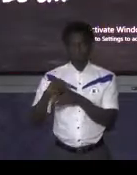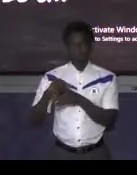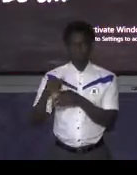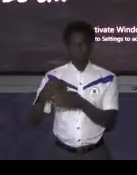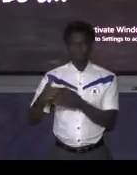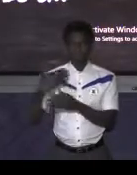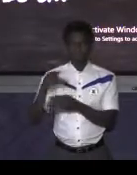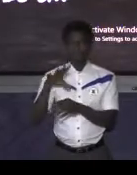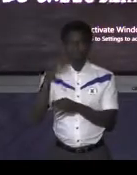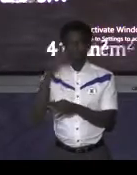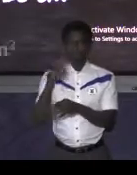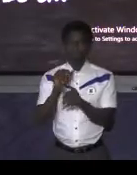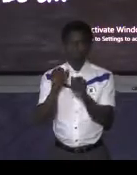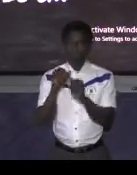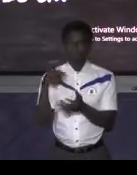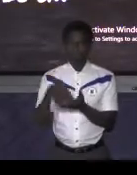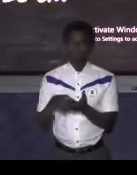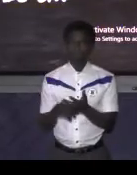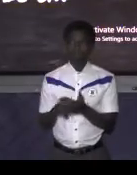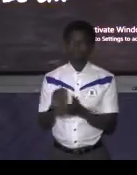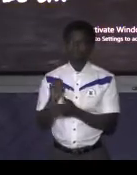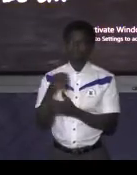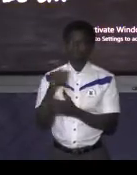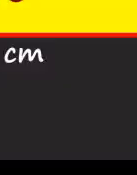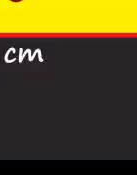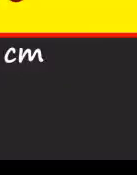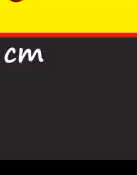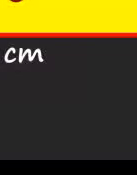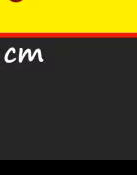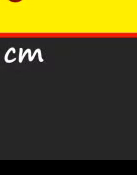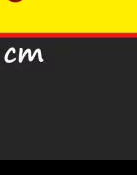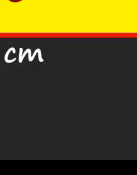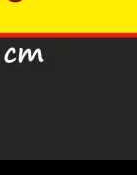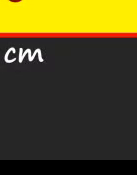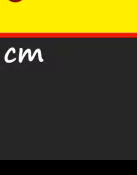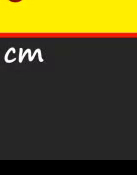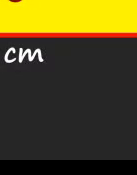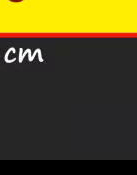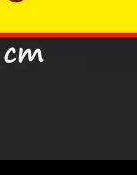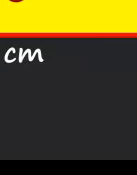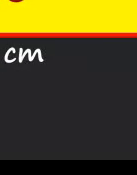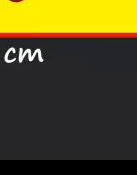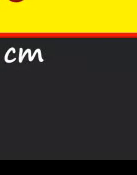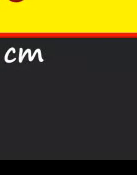the area of this compound shape. Begin.